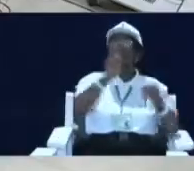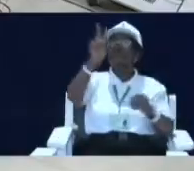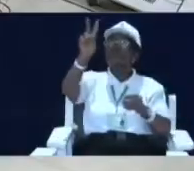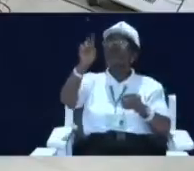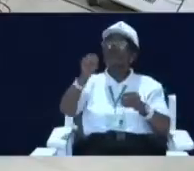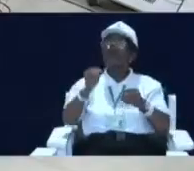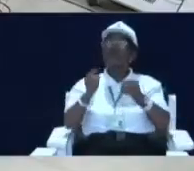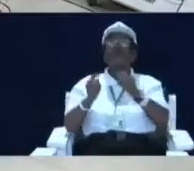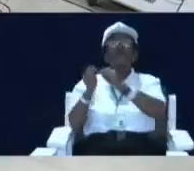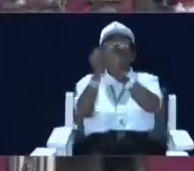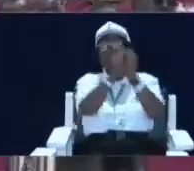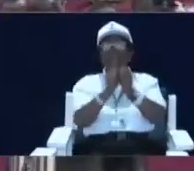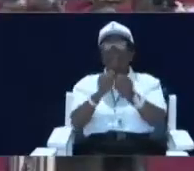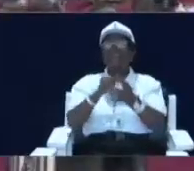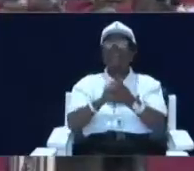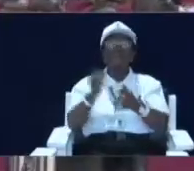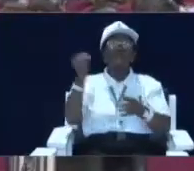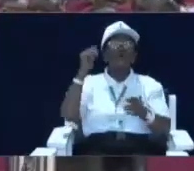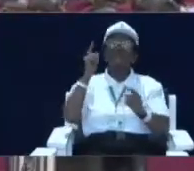beautiful, beautiful.